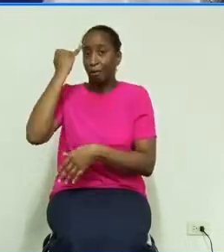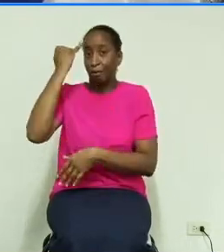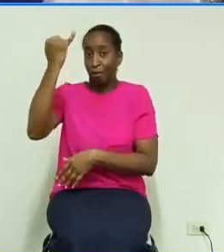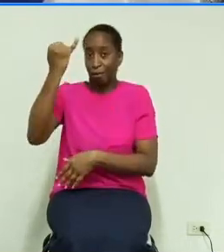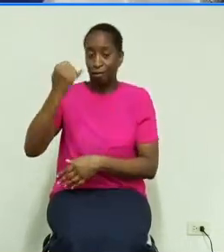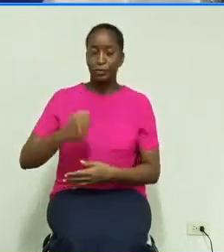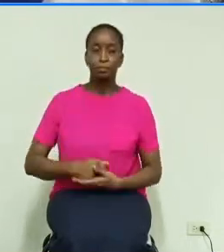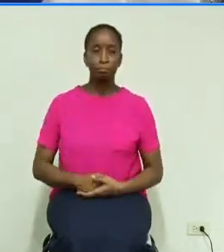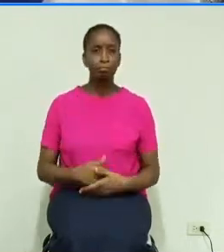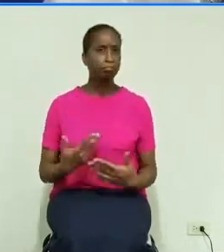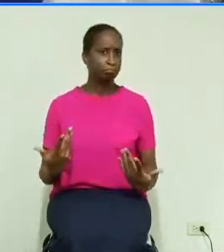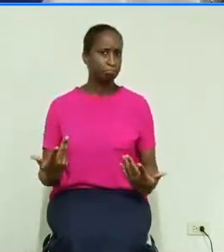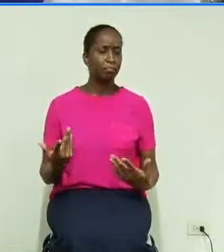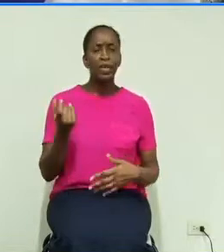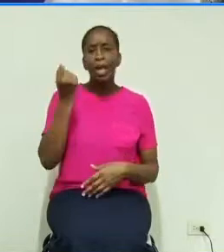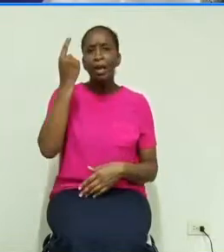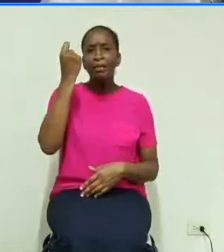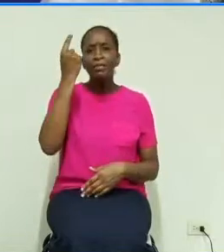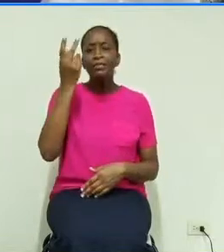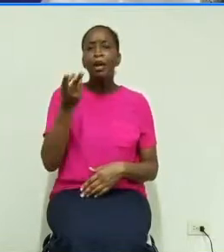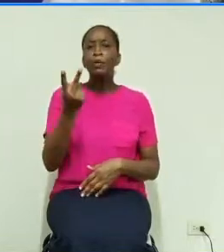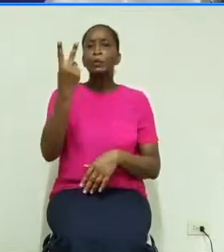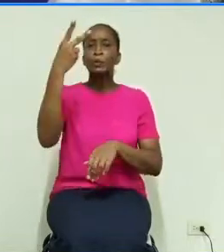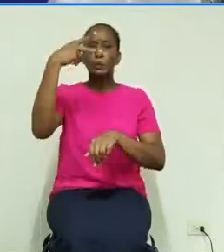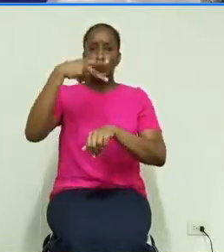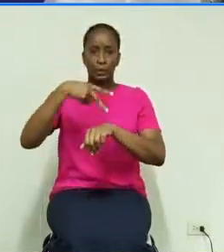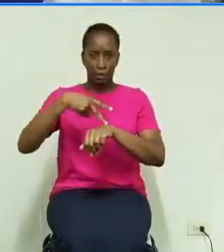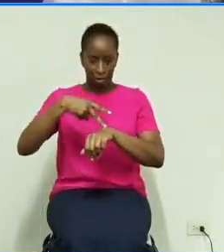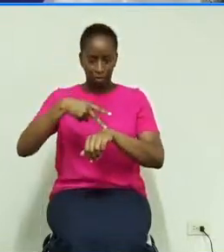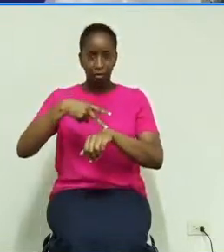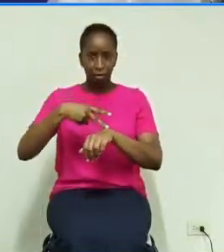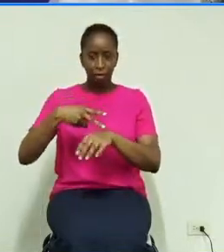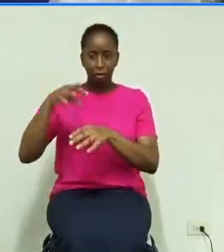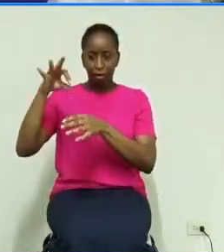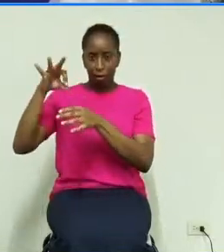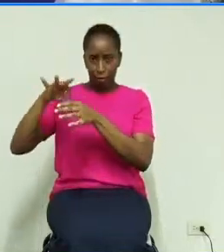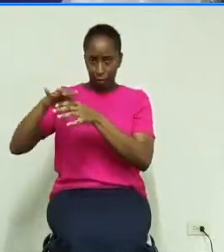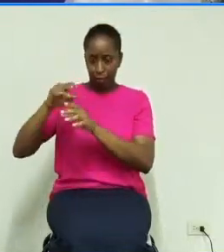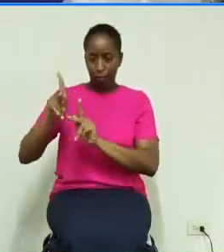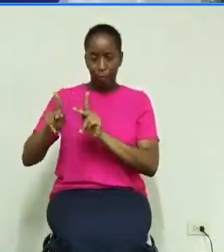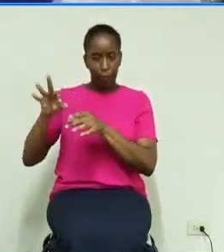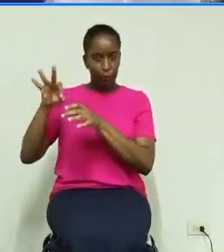happen again. We simply have a duty to provide for that eventuality.